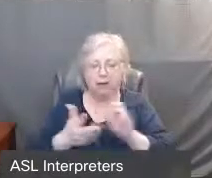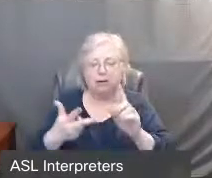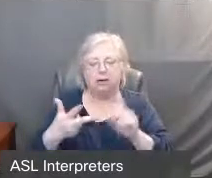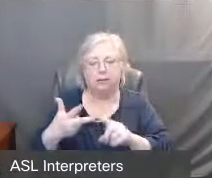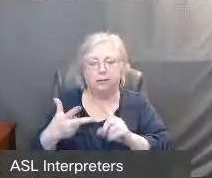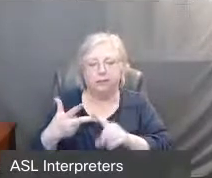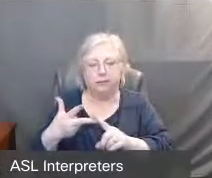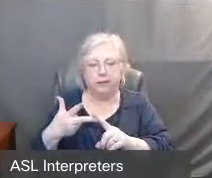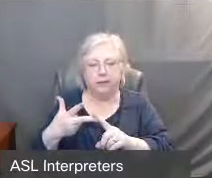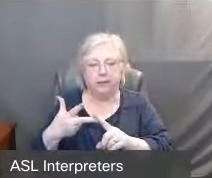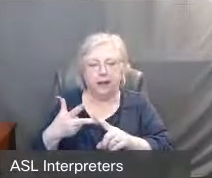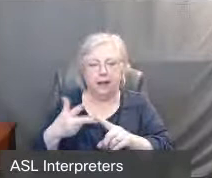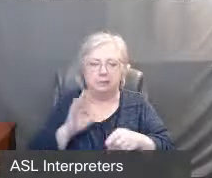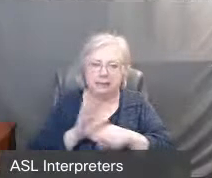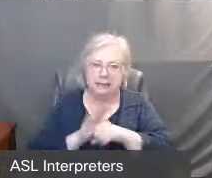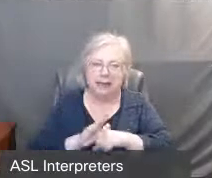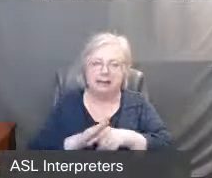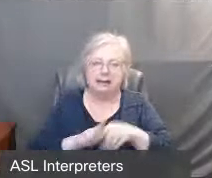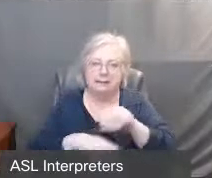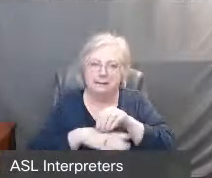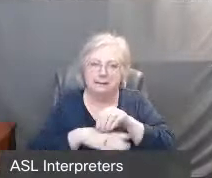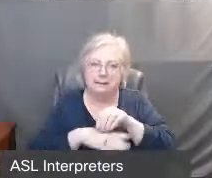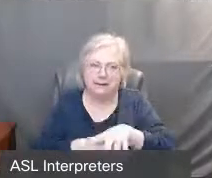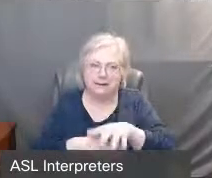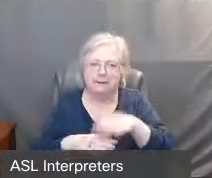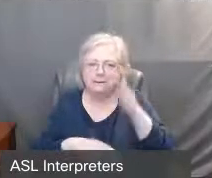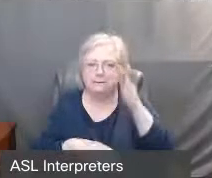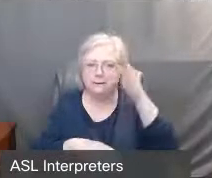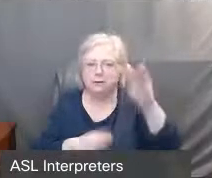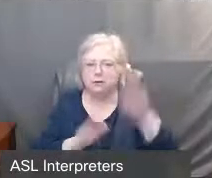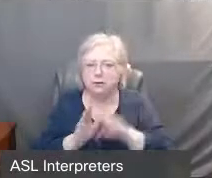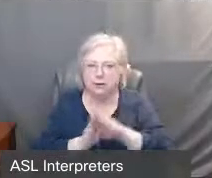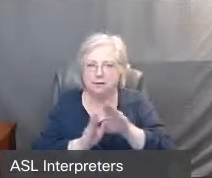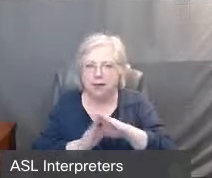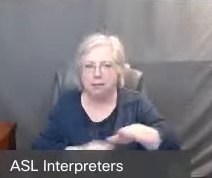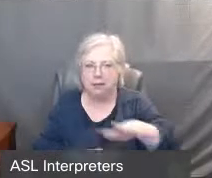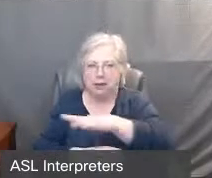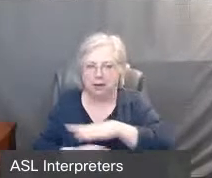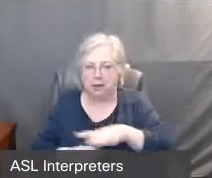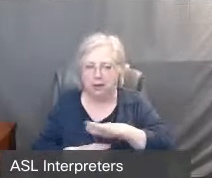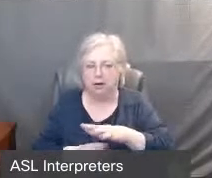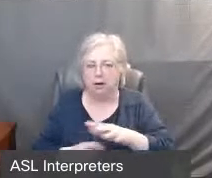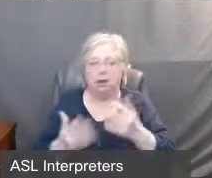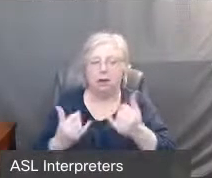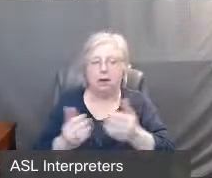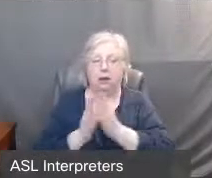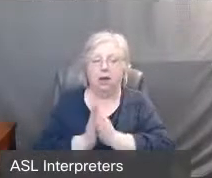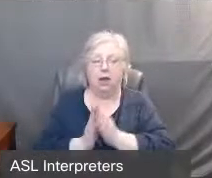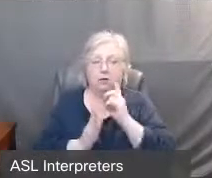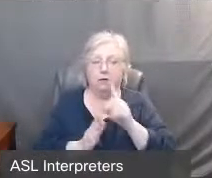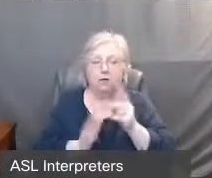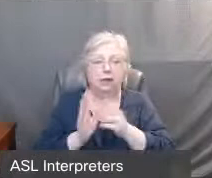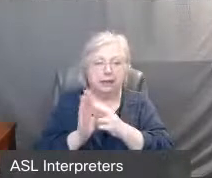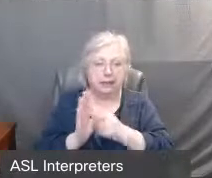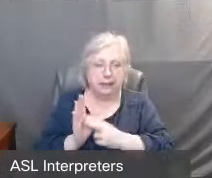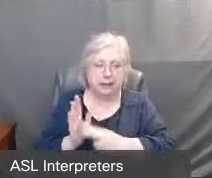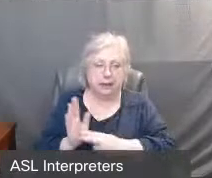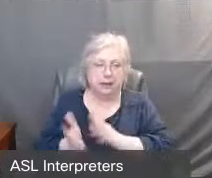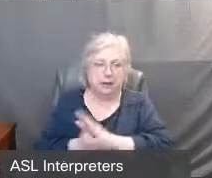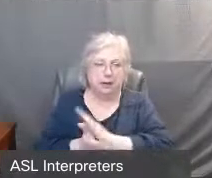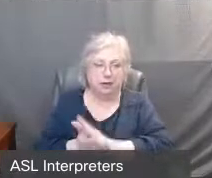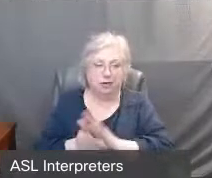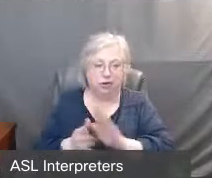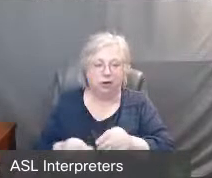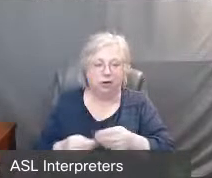we're going to focus on the negative effect upon future developments of the area. I now ask for the signed petitions to be entered into the